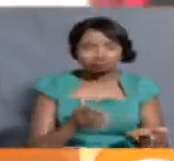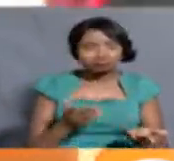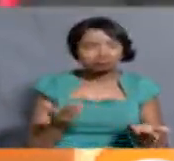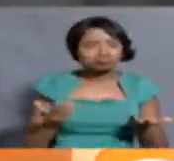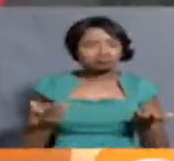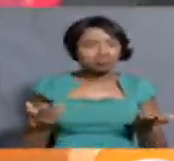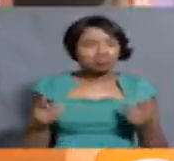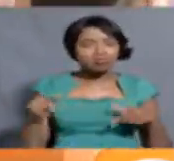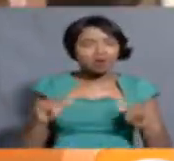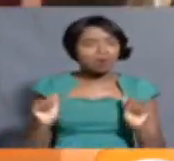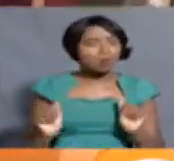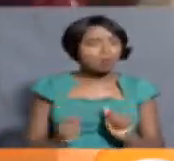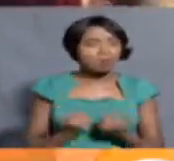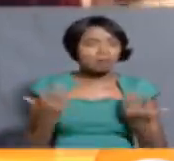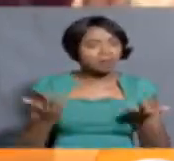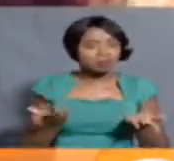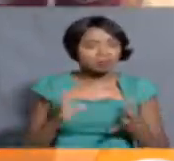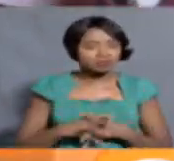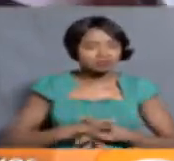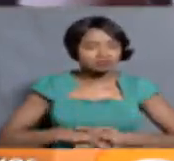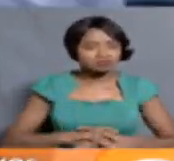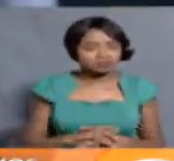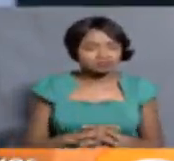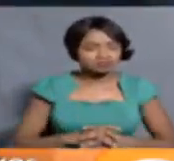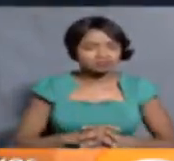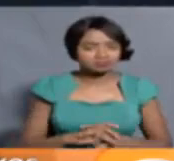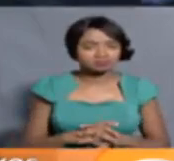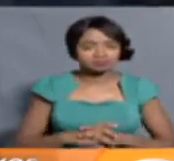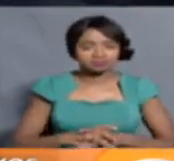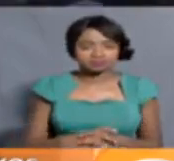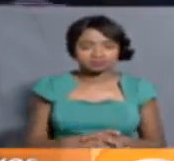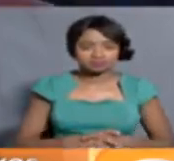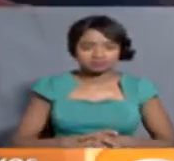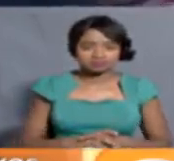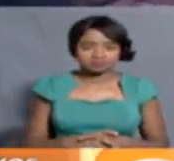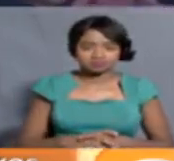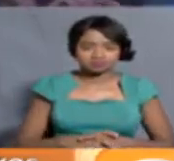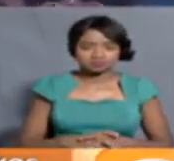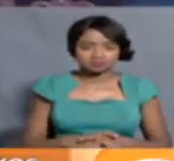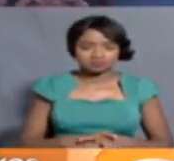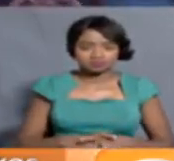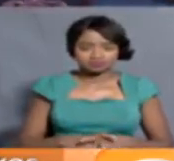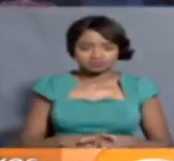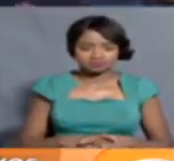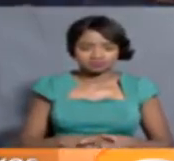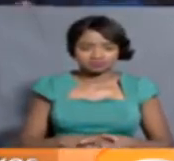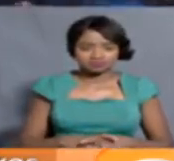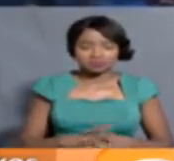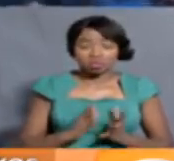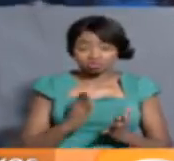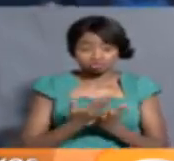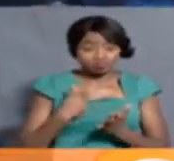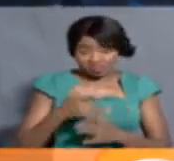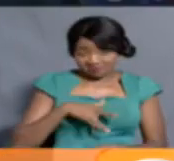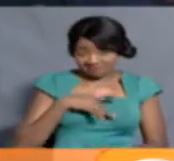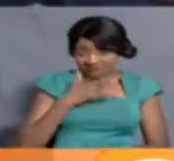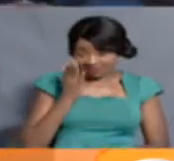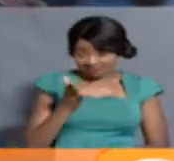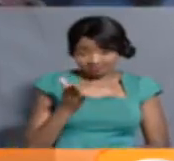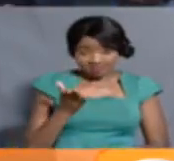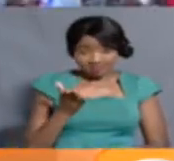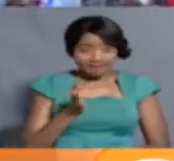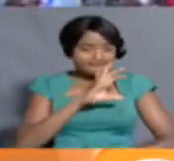happening, Linus? I think there are very many ways power is expressed.